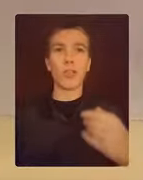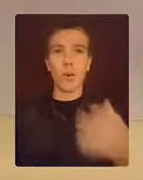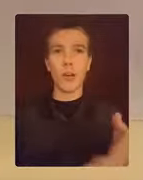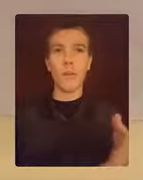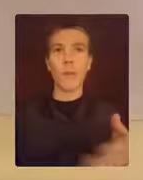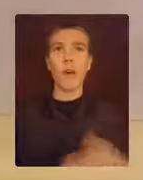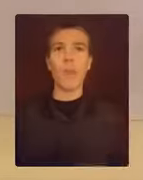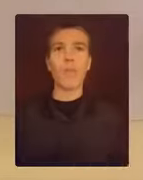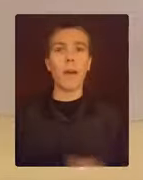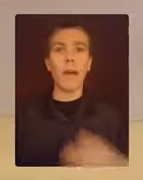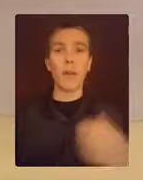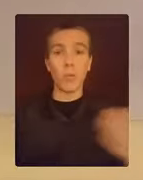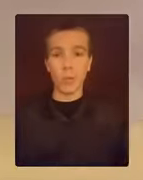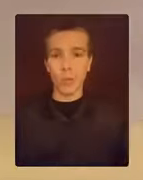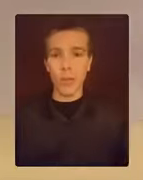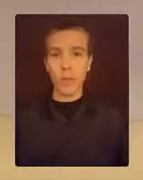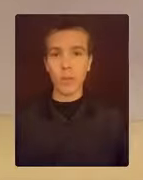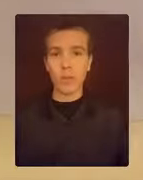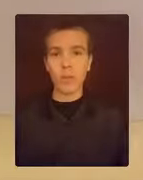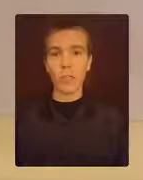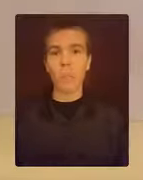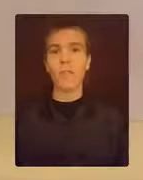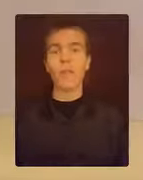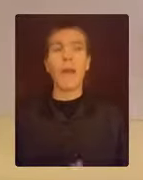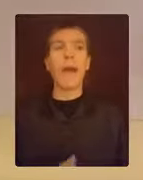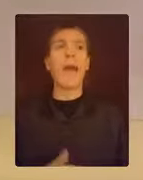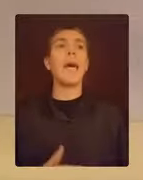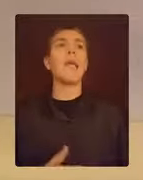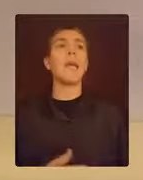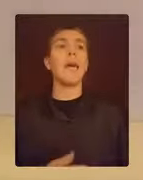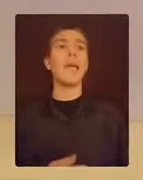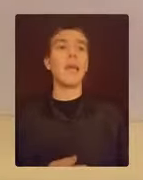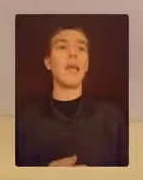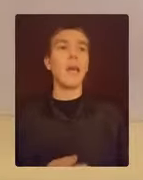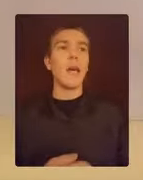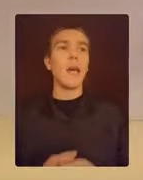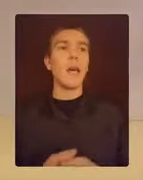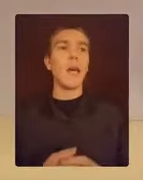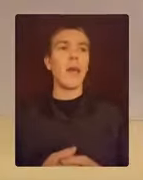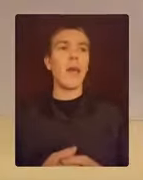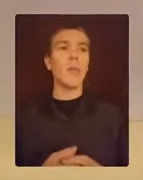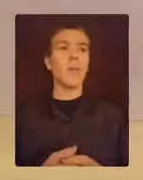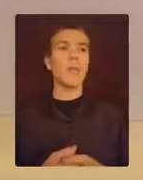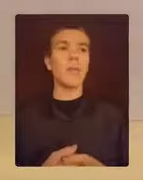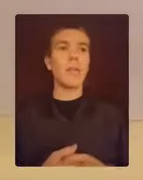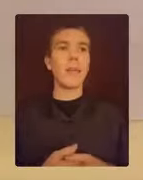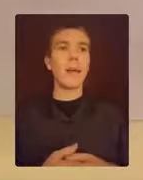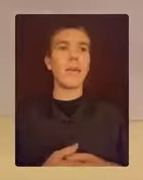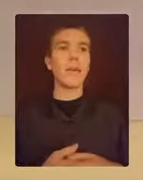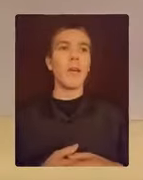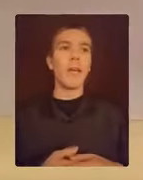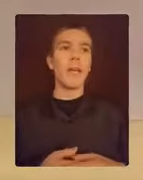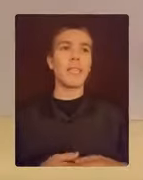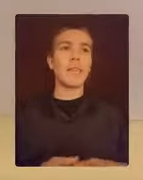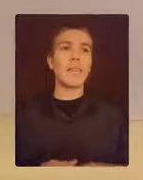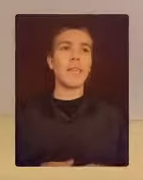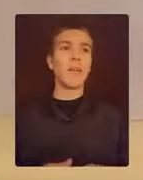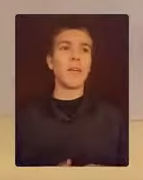there's a story of a man who was dreaming lucidly, and he was sitting down,